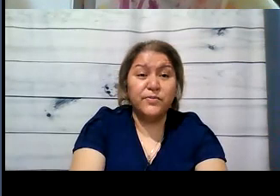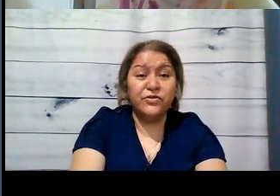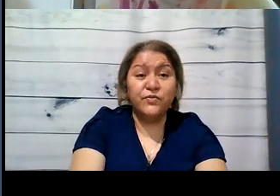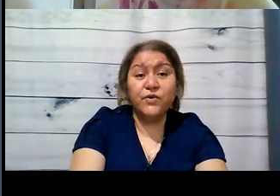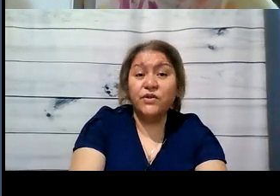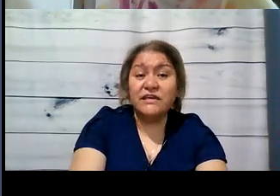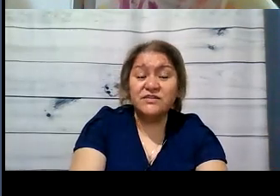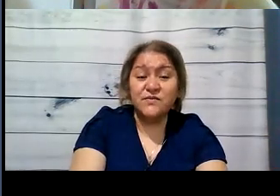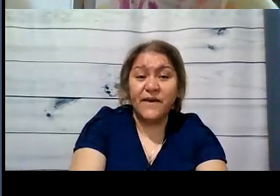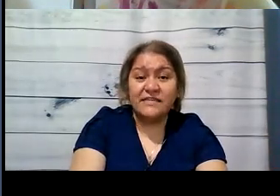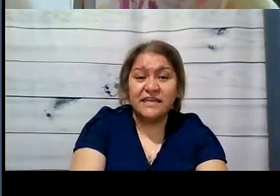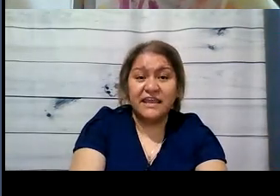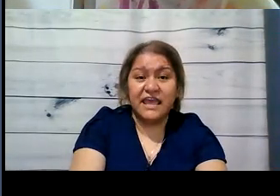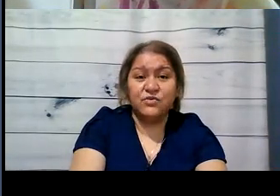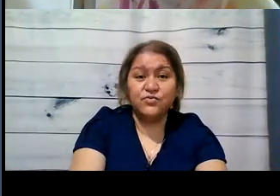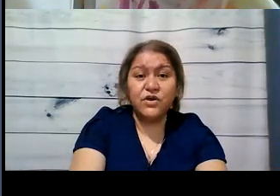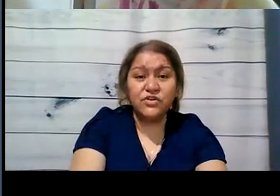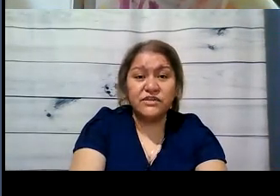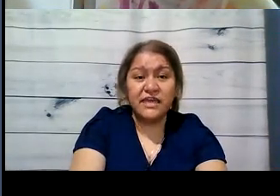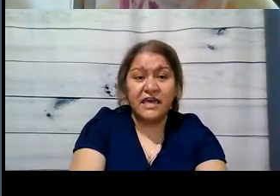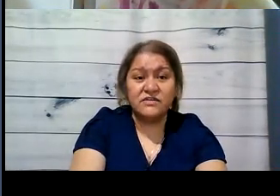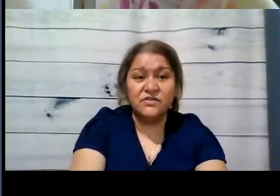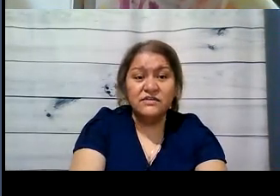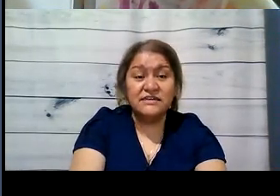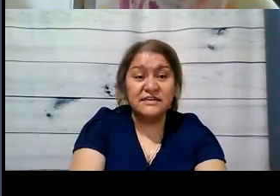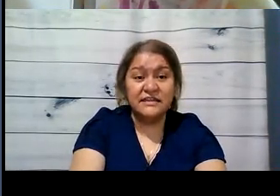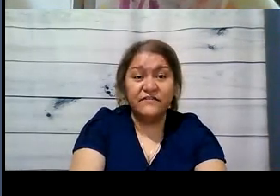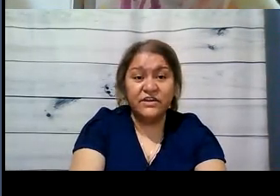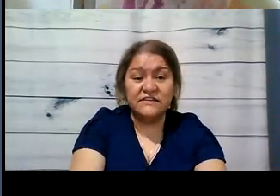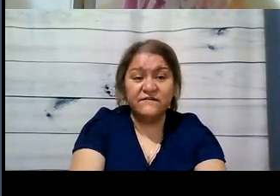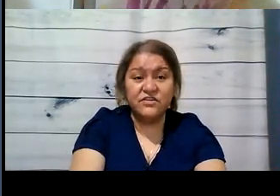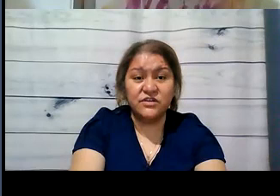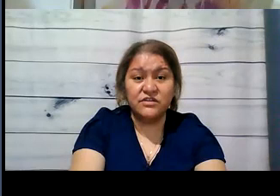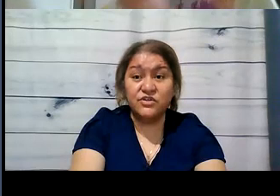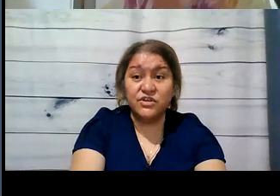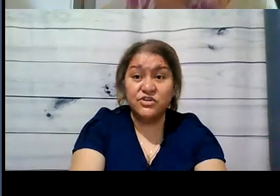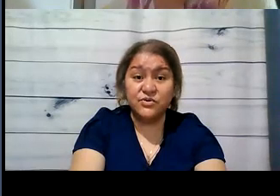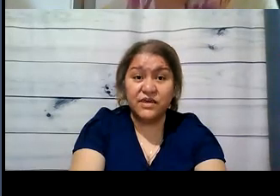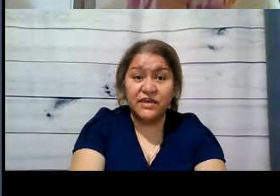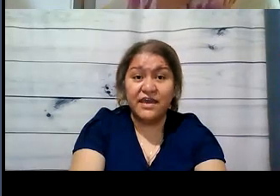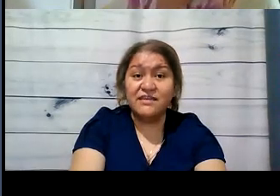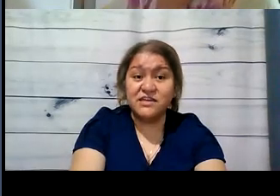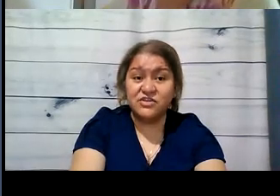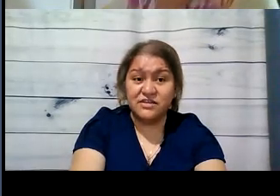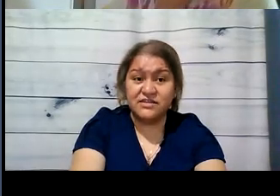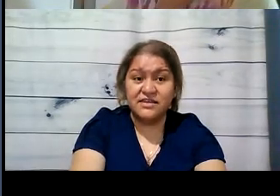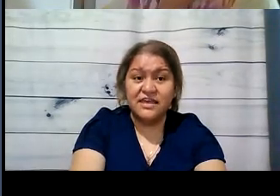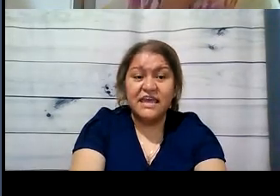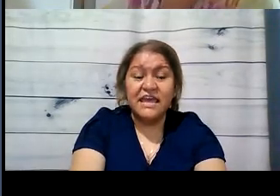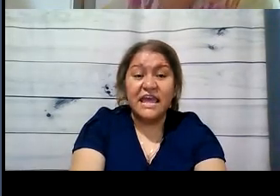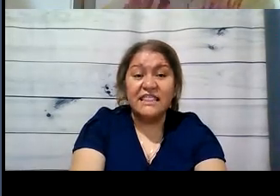Walter put the roll into a basket and rushed to the castle to deliver his invention to the Duke and